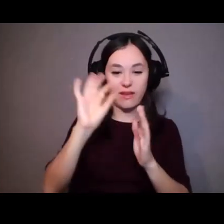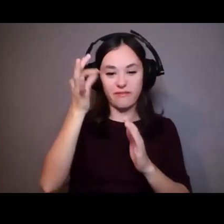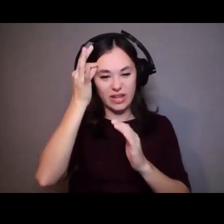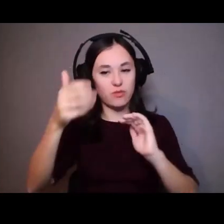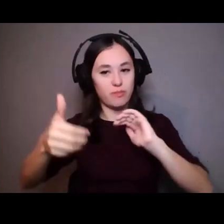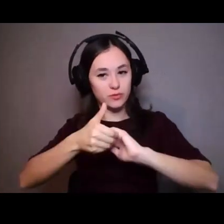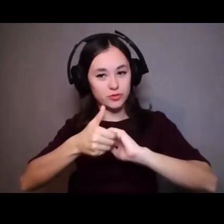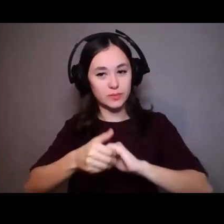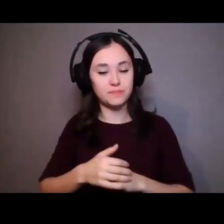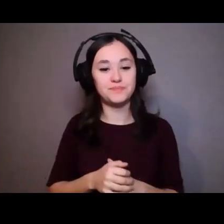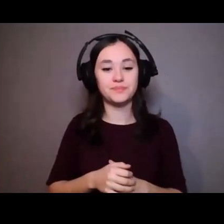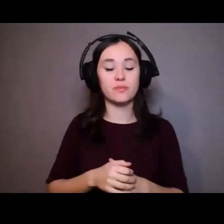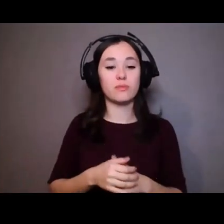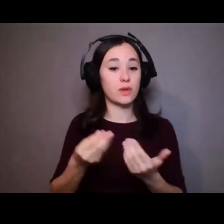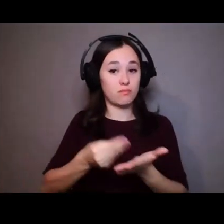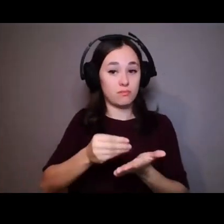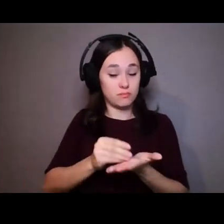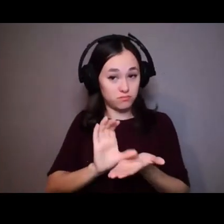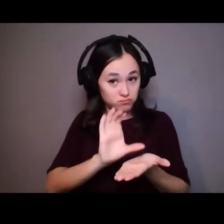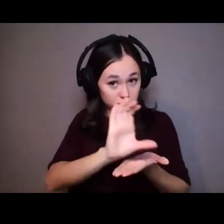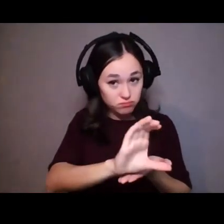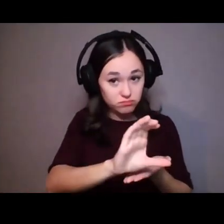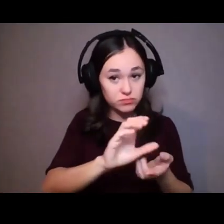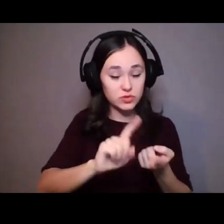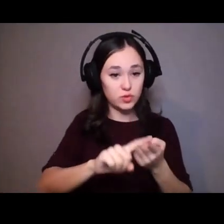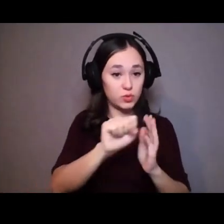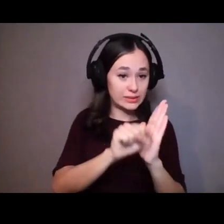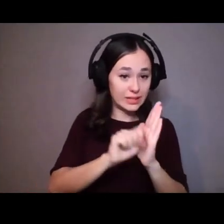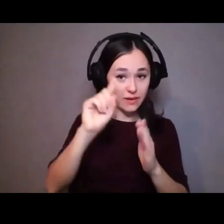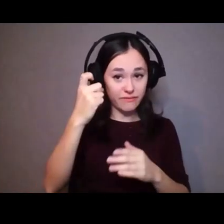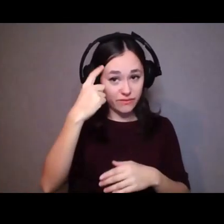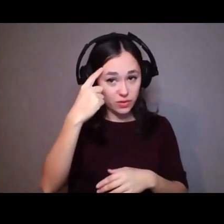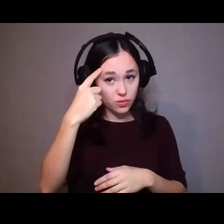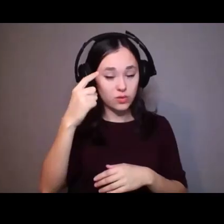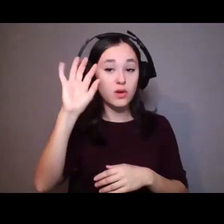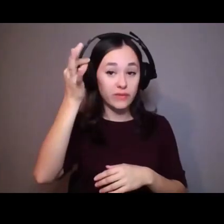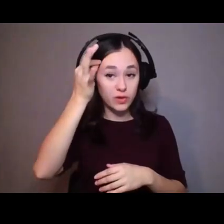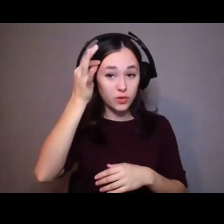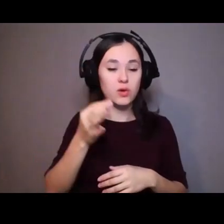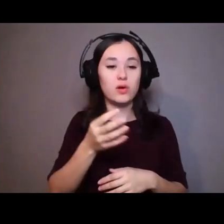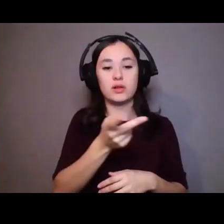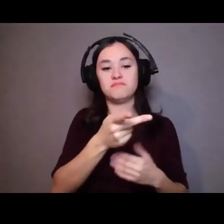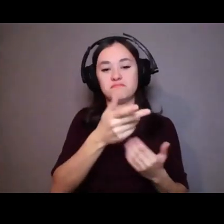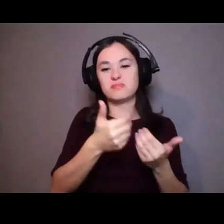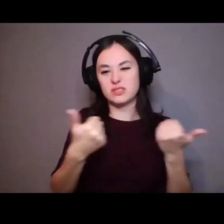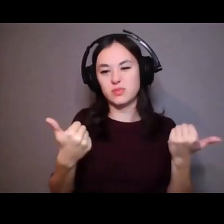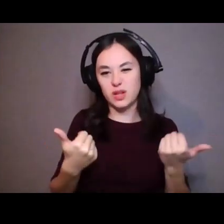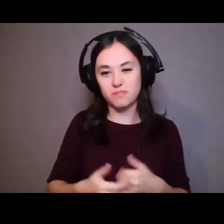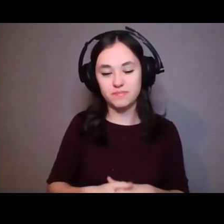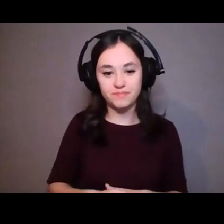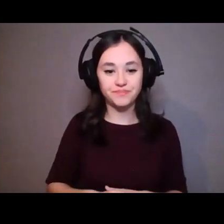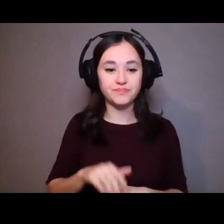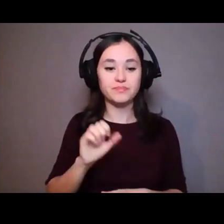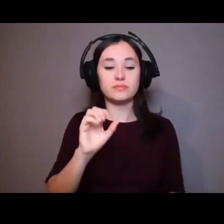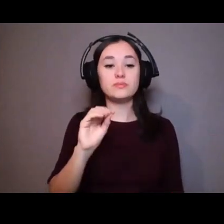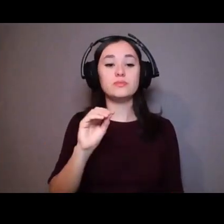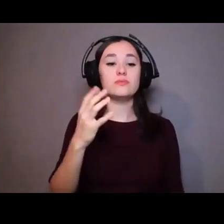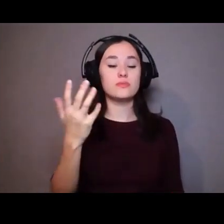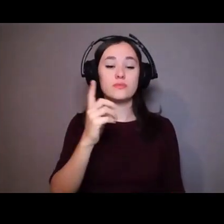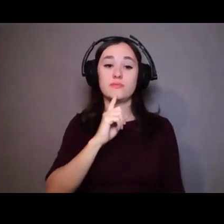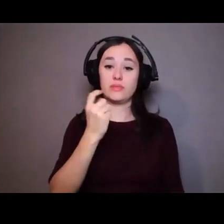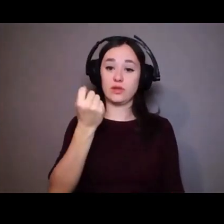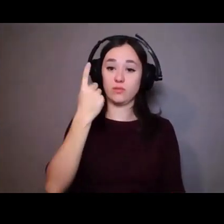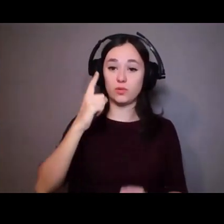to these programs are also split up. I will get a little bit more into how these contributions are made, 'cause it's really important to